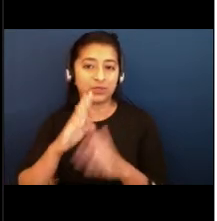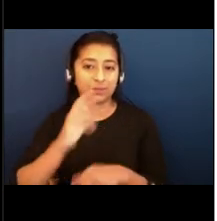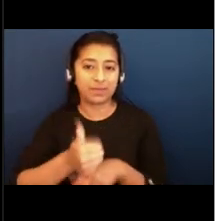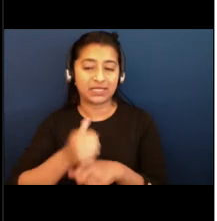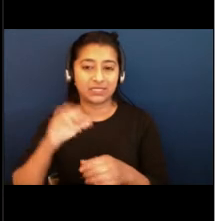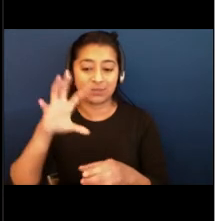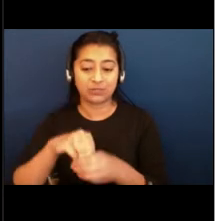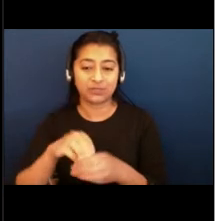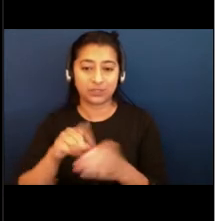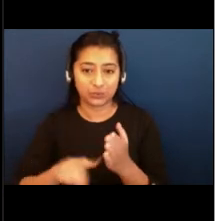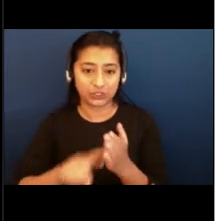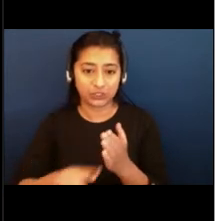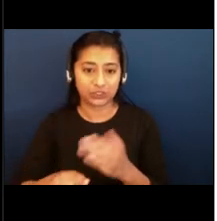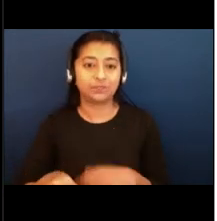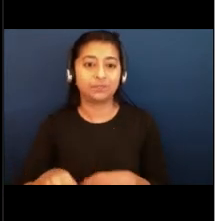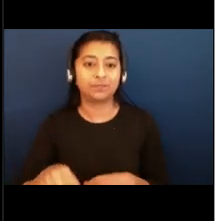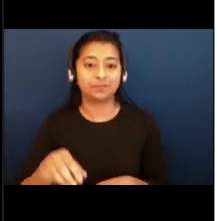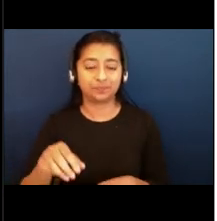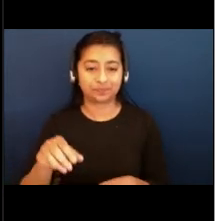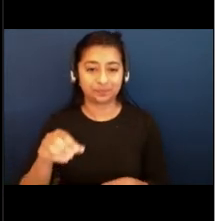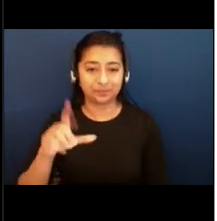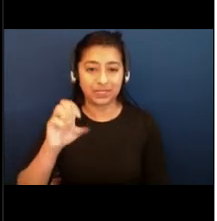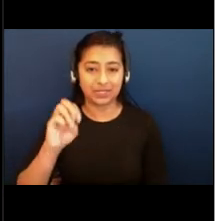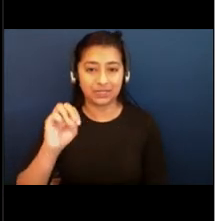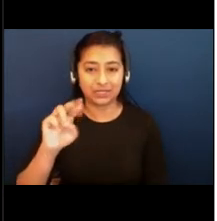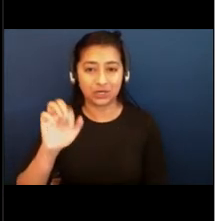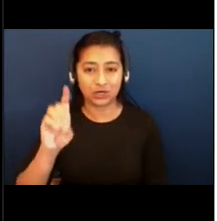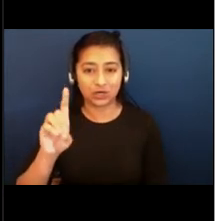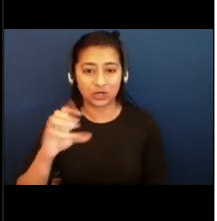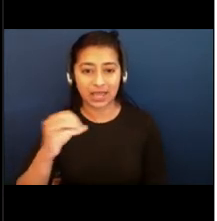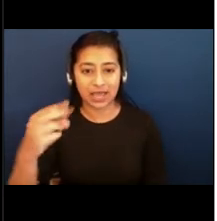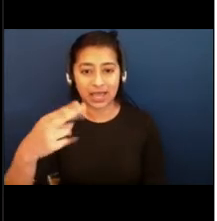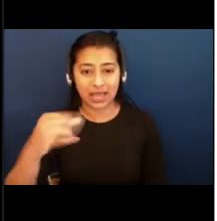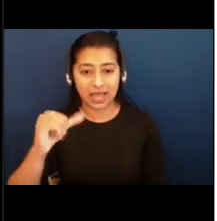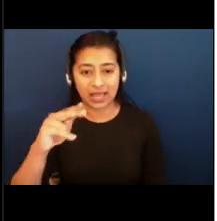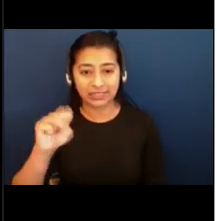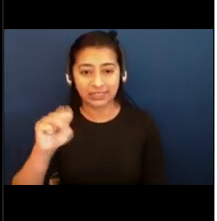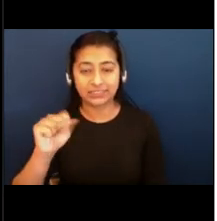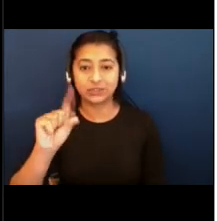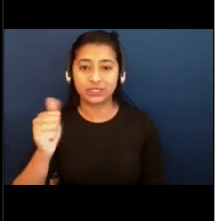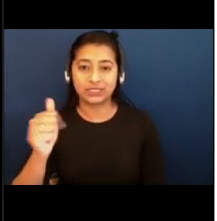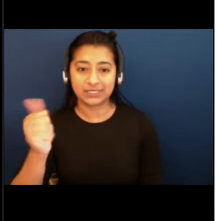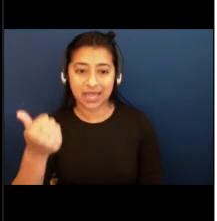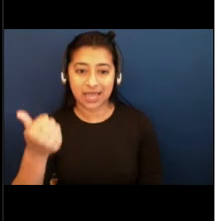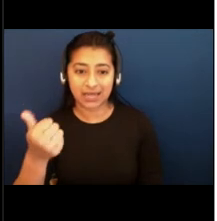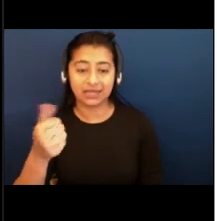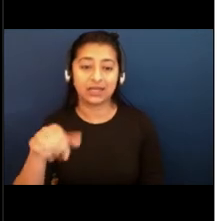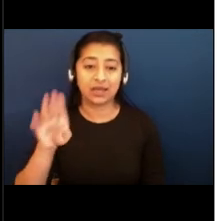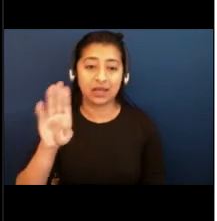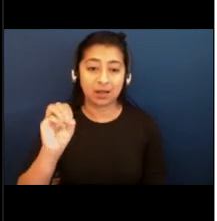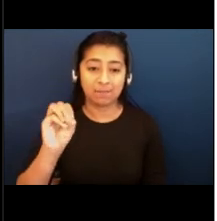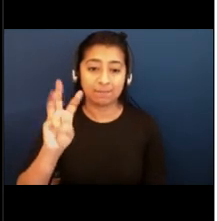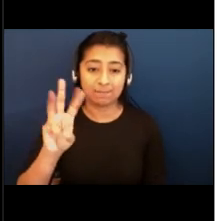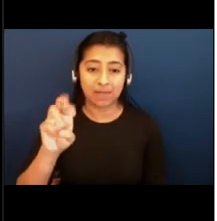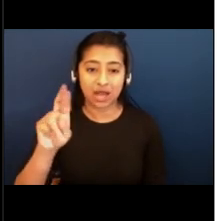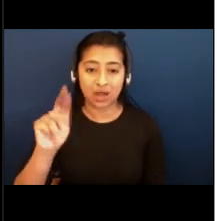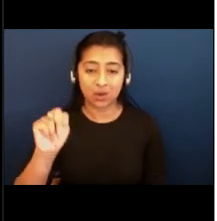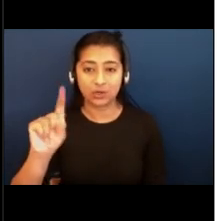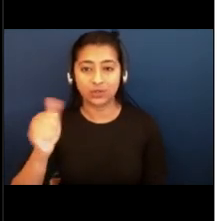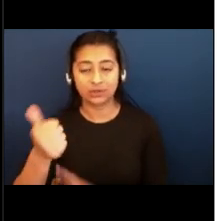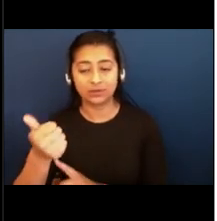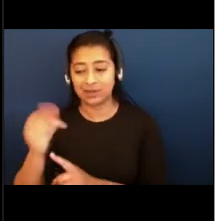that's in language documentation and conservation. Leonard and Haynes 2010. Bauer in 2010 is another paper on IRBs